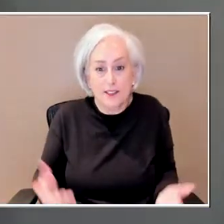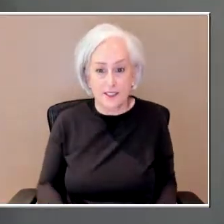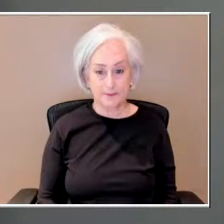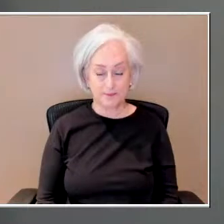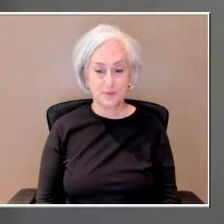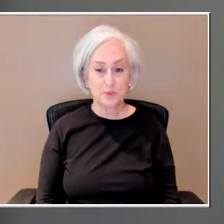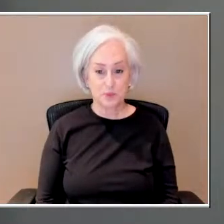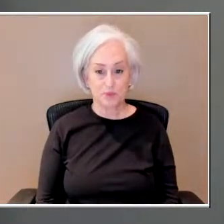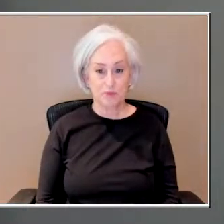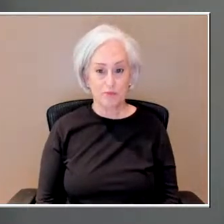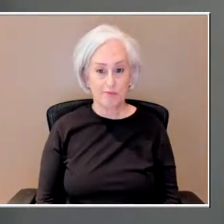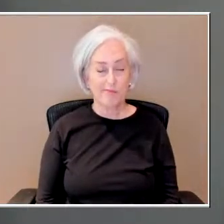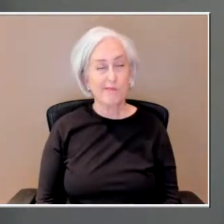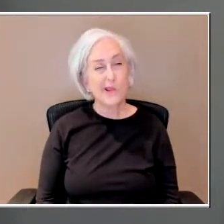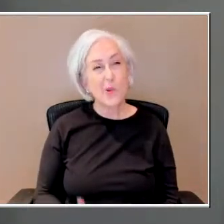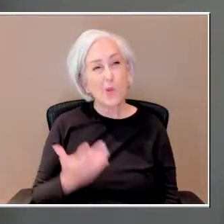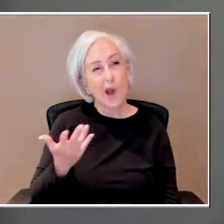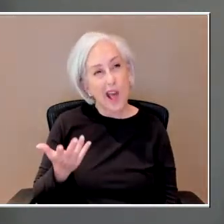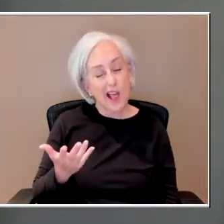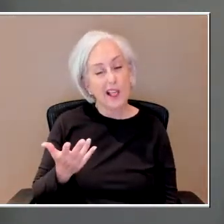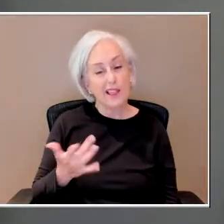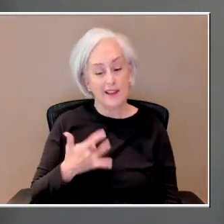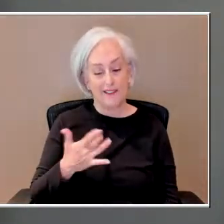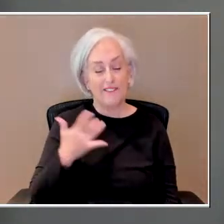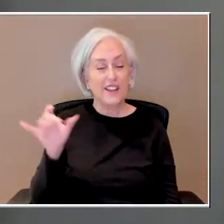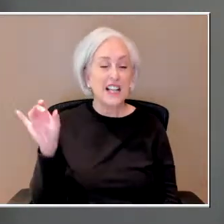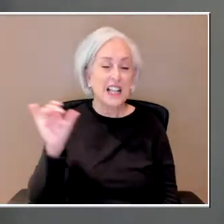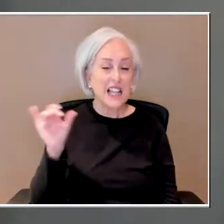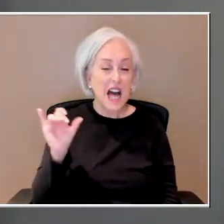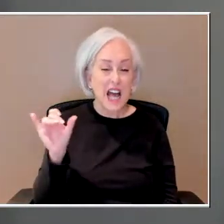Well, it basically felt like,